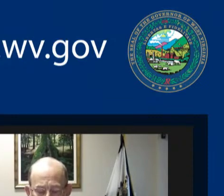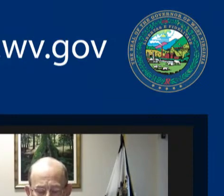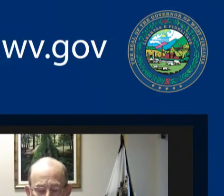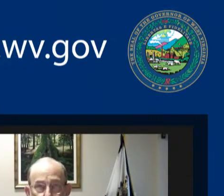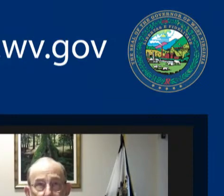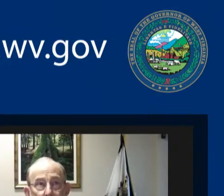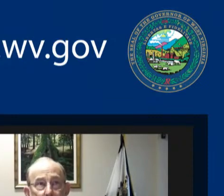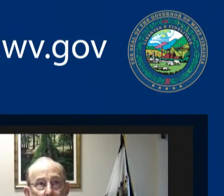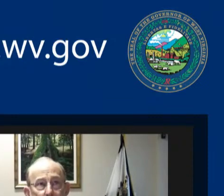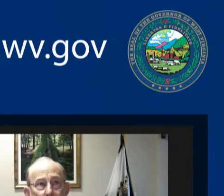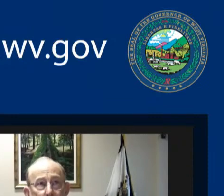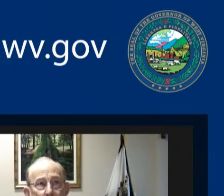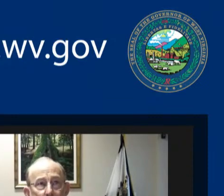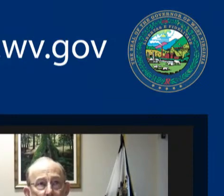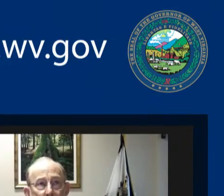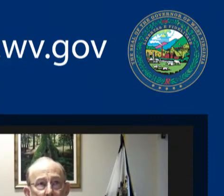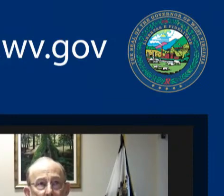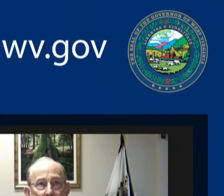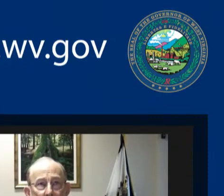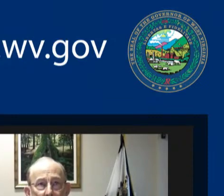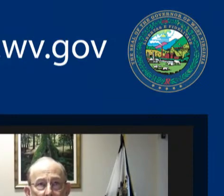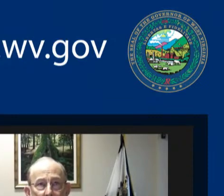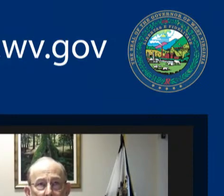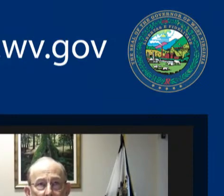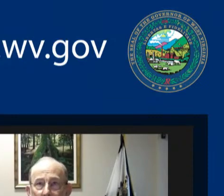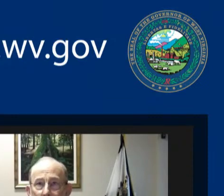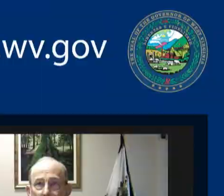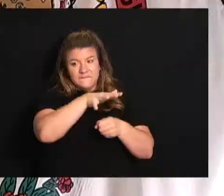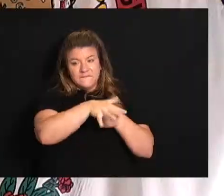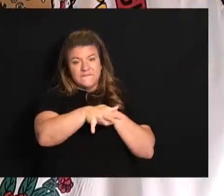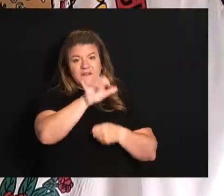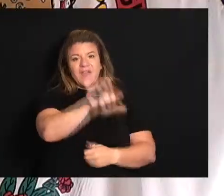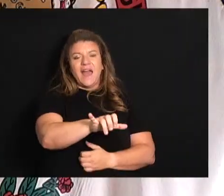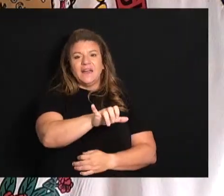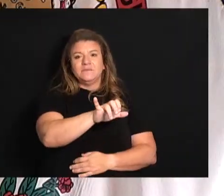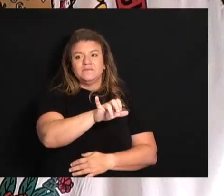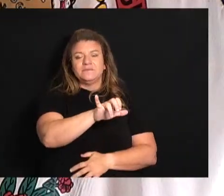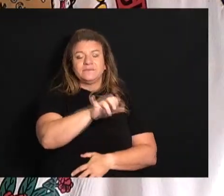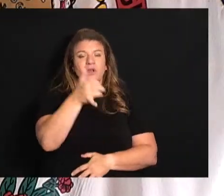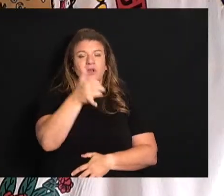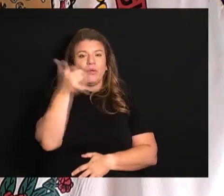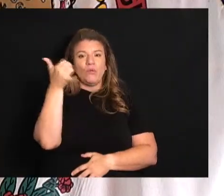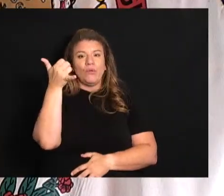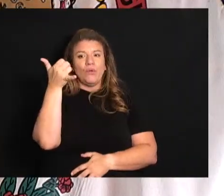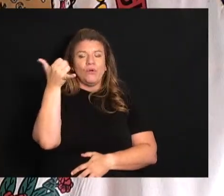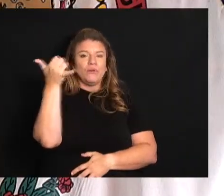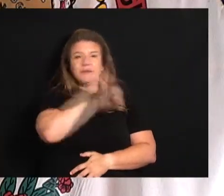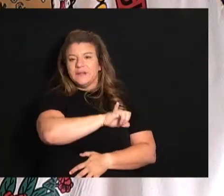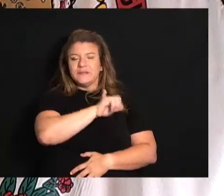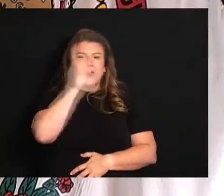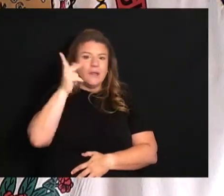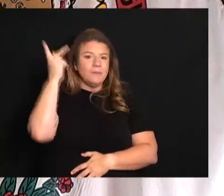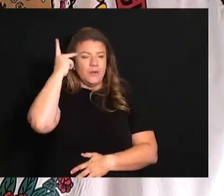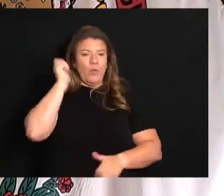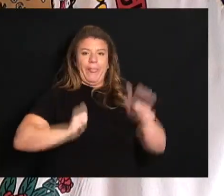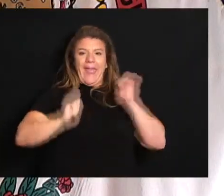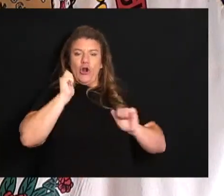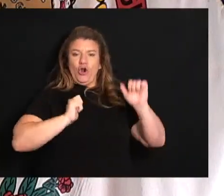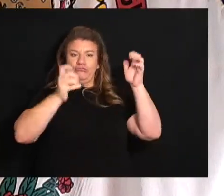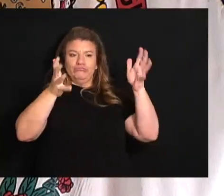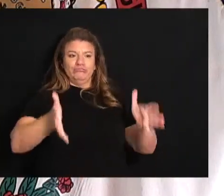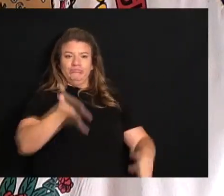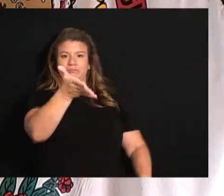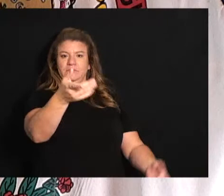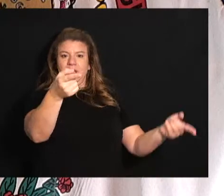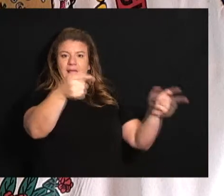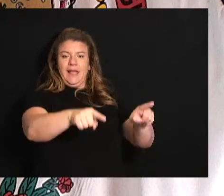me just say this. I saw enough of the ridiculous political theater in regard